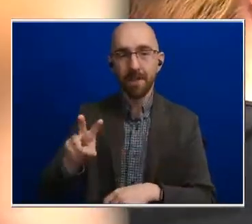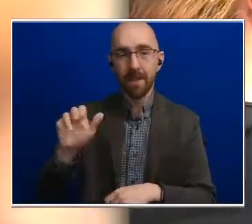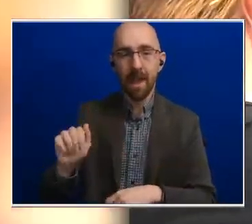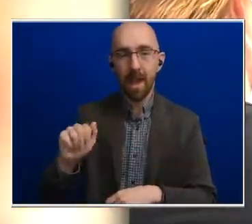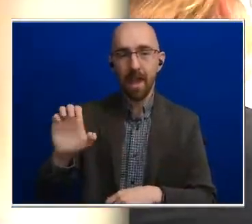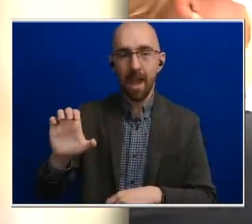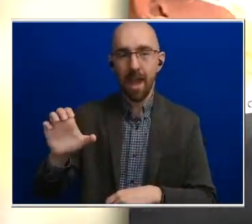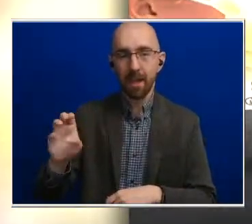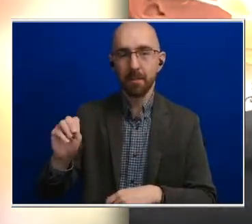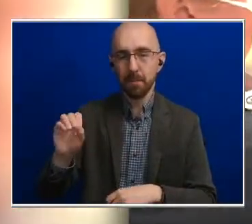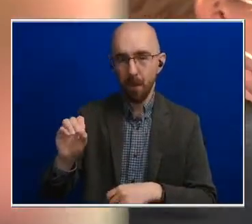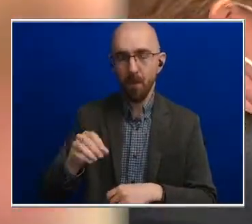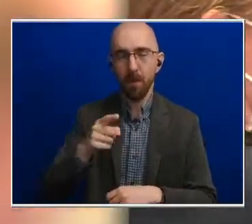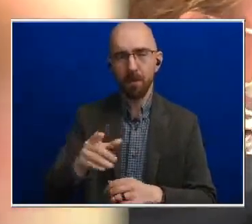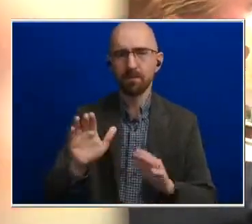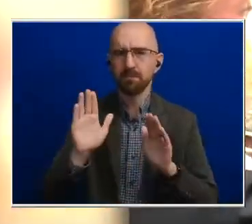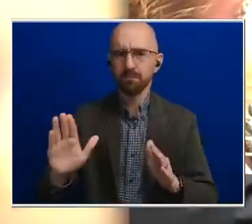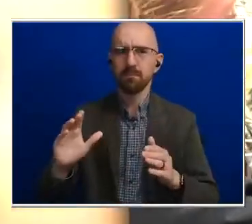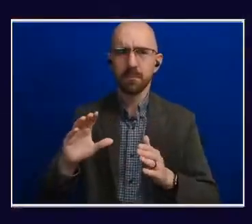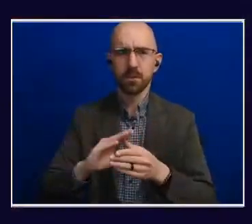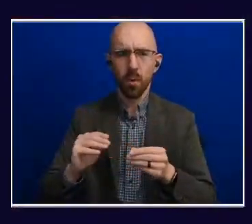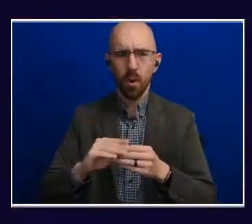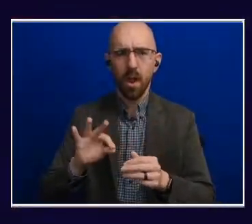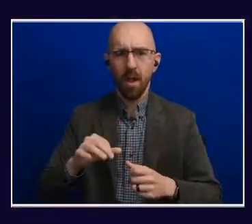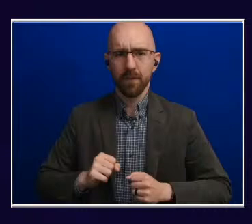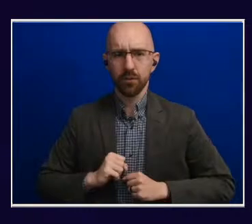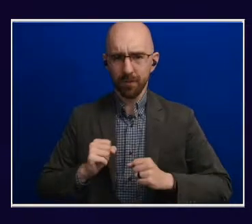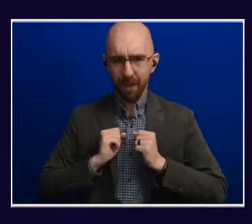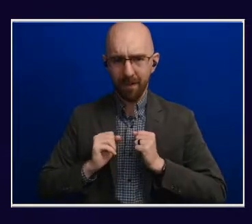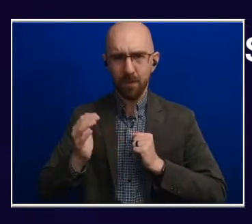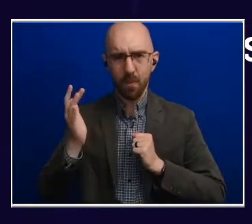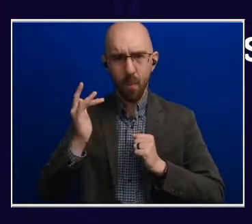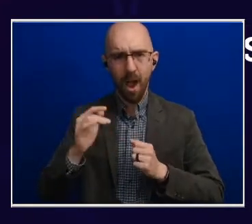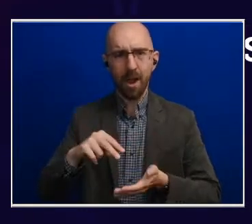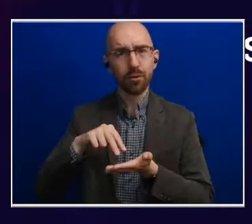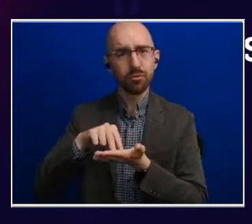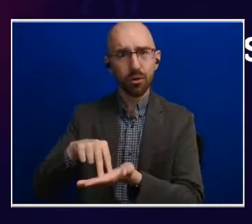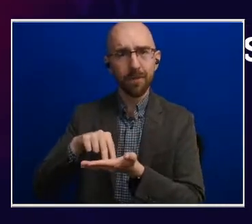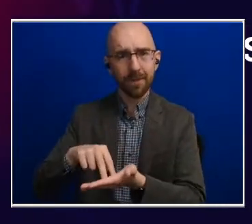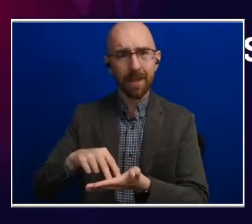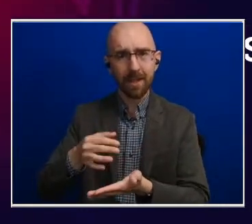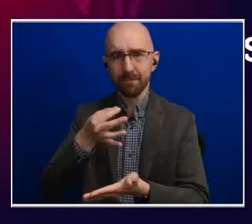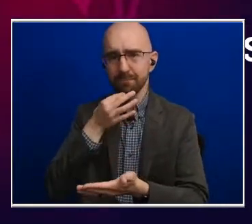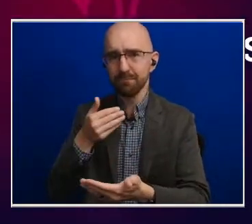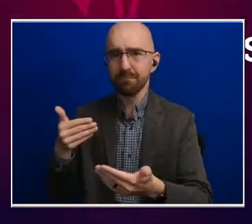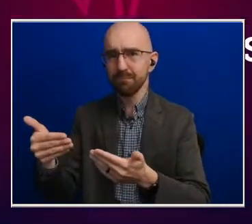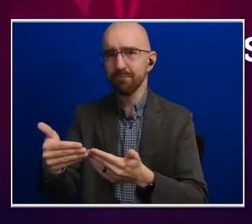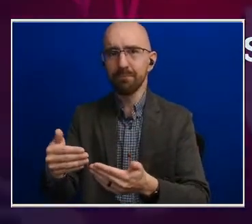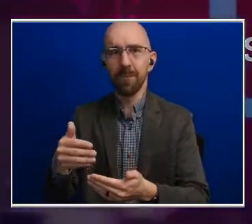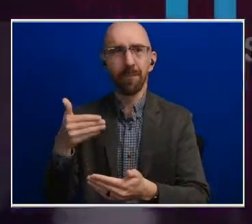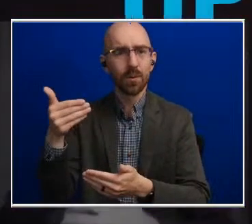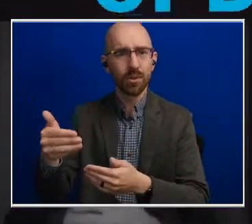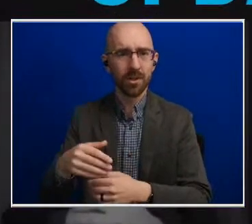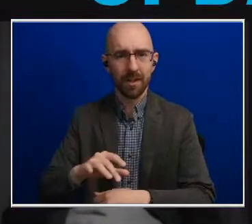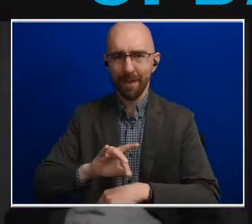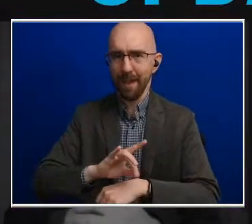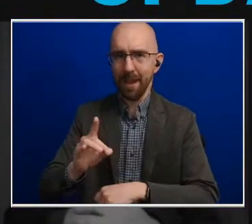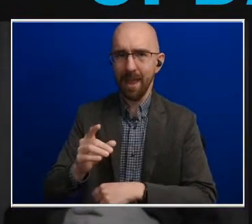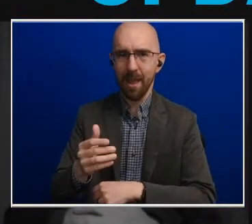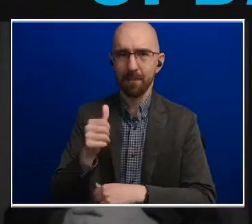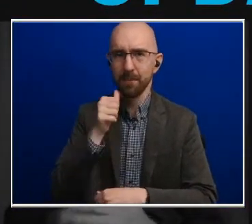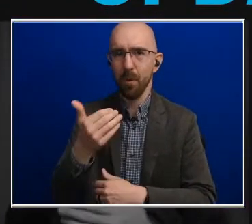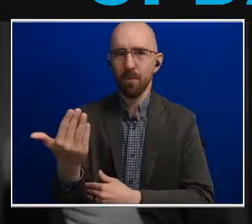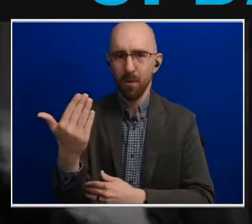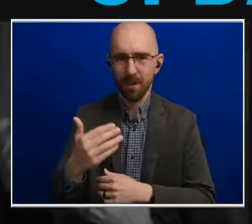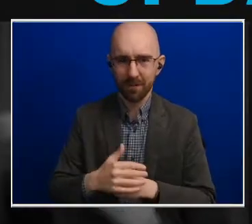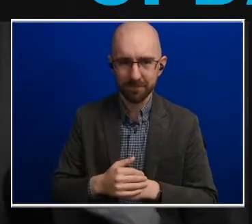remarkable story of survival, and why surfing is in the near future. Thursday at 8 a.m. Subscribe to